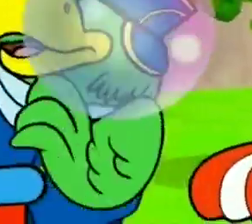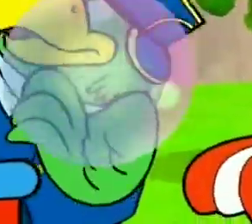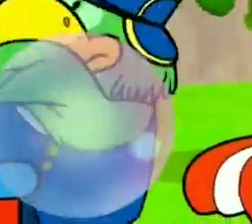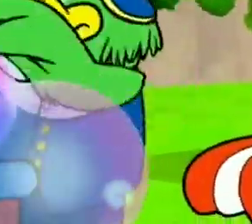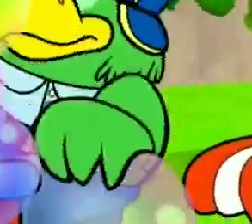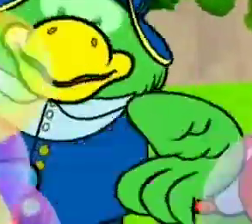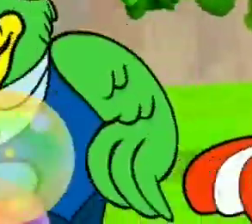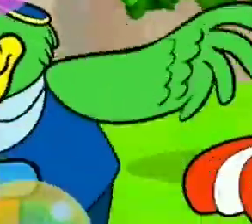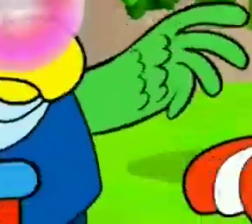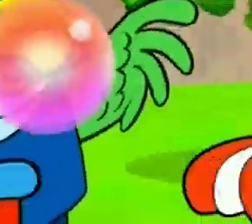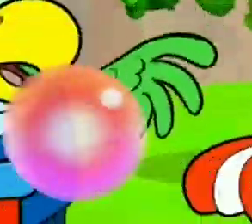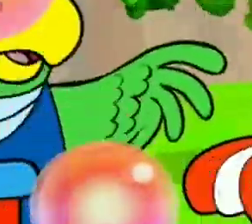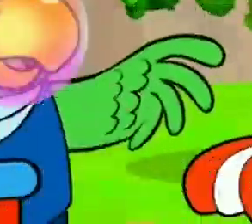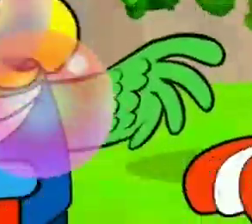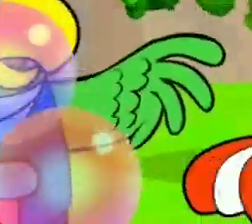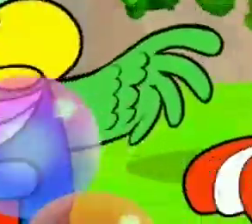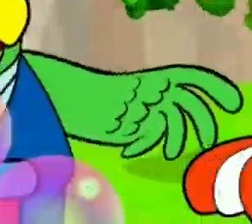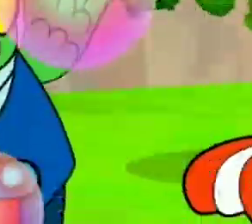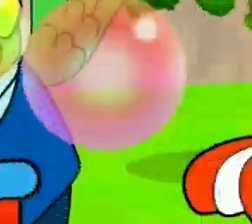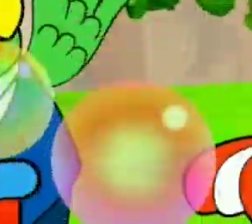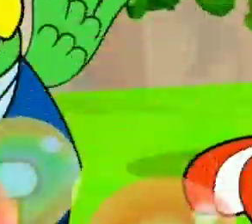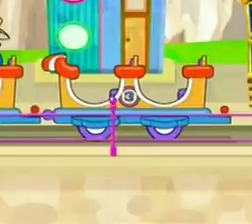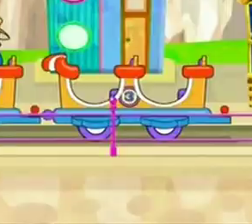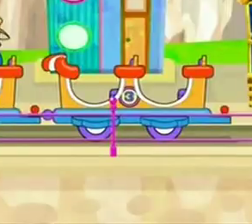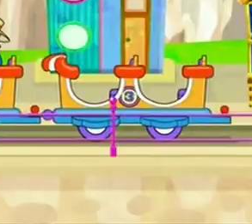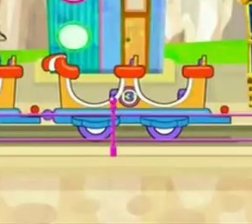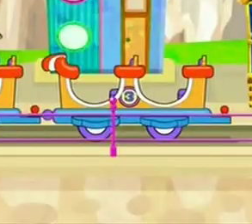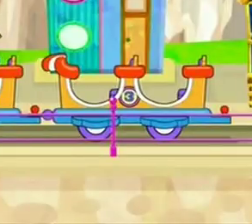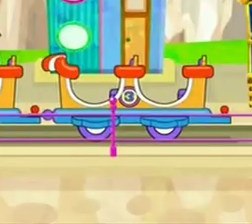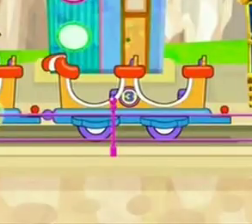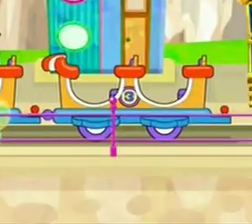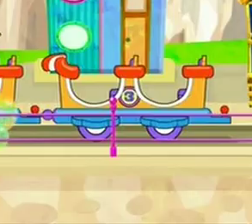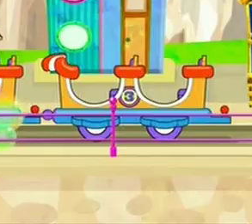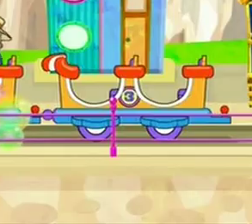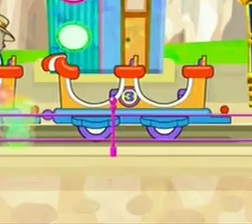Abandon train. Alicia, wow! Do